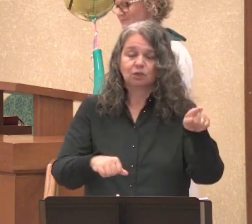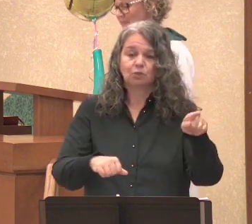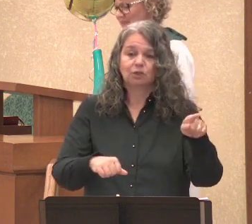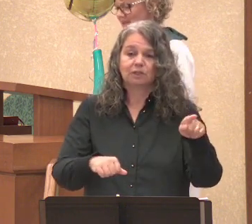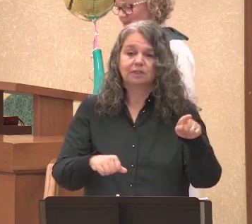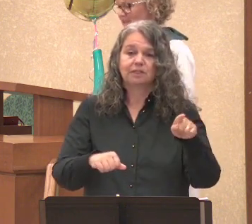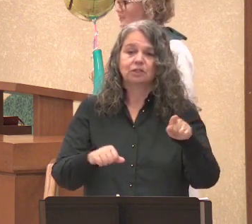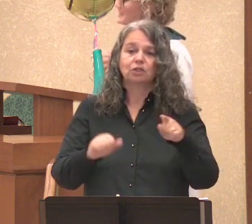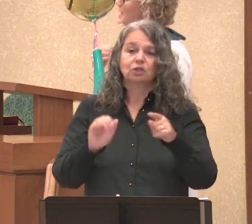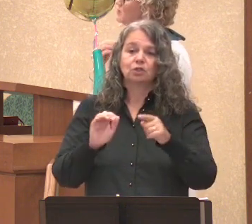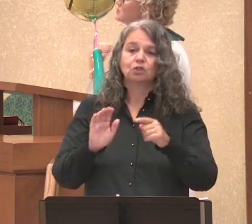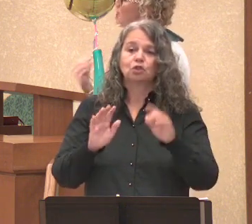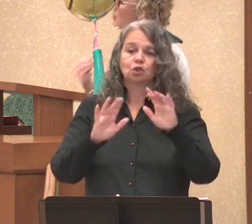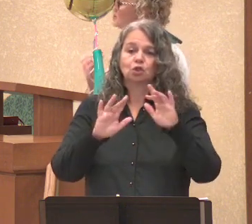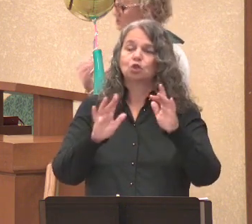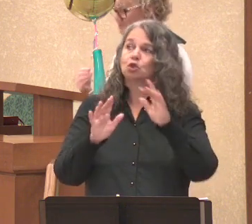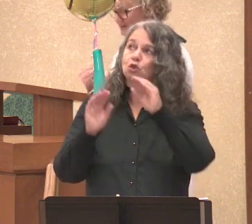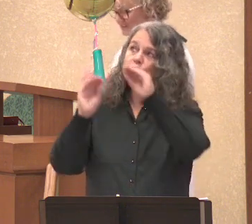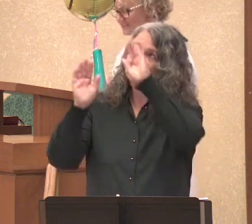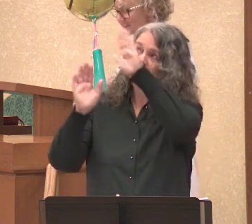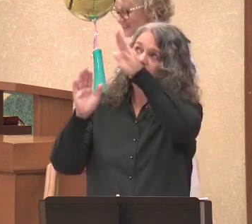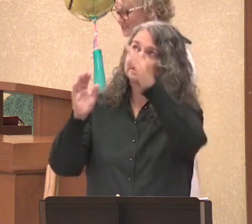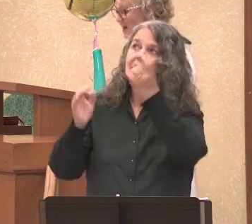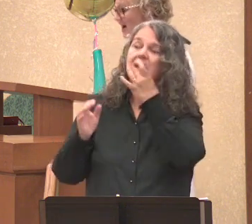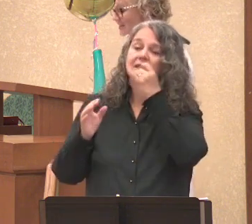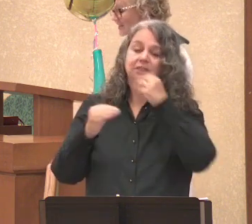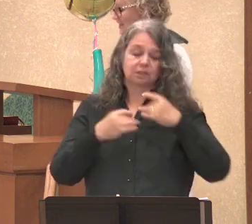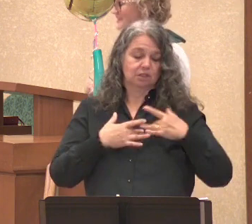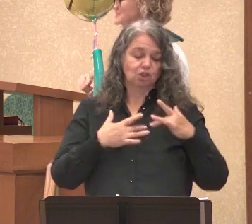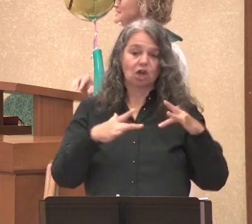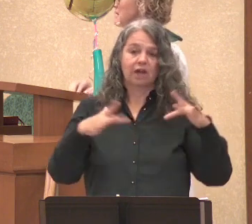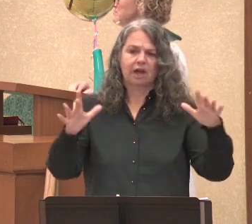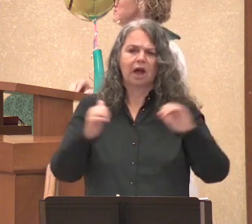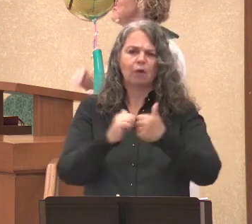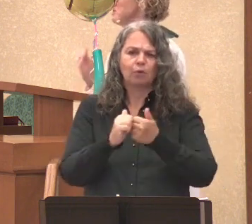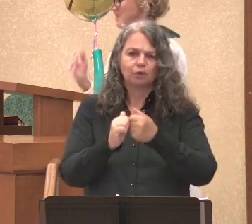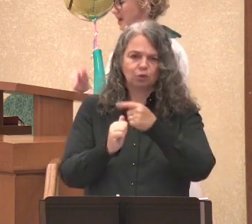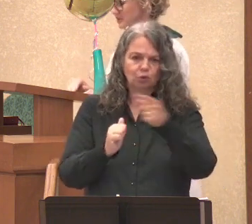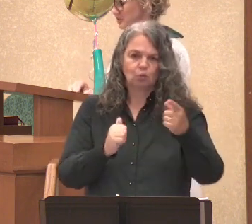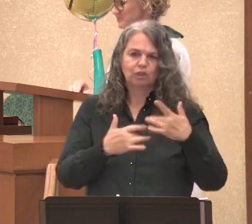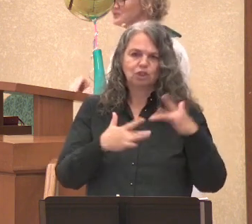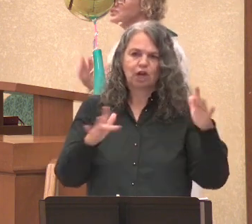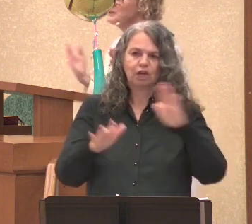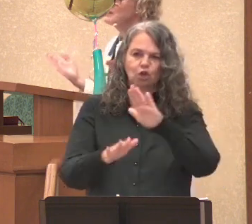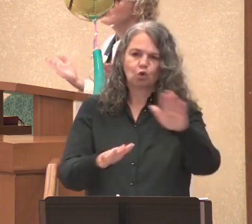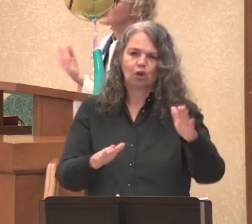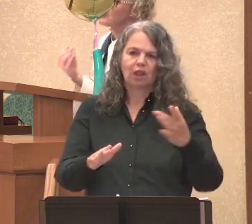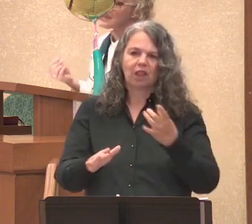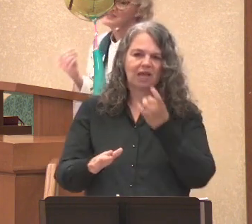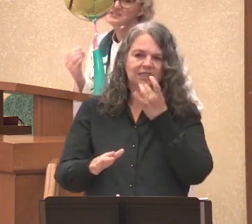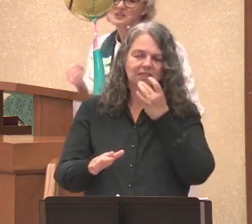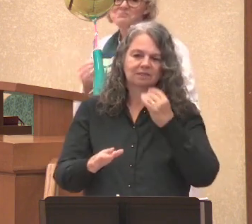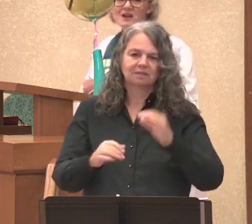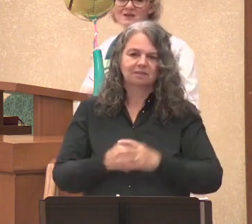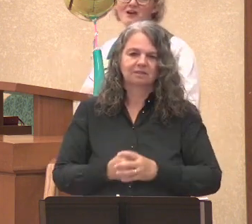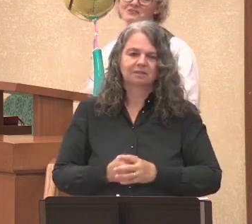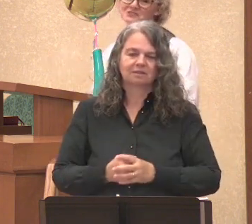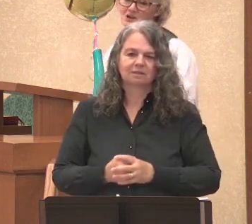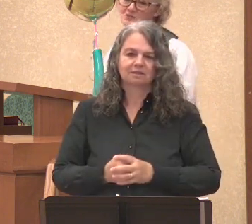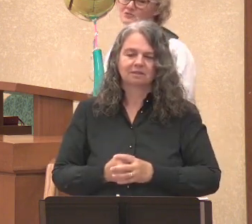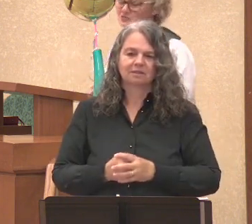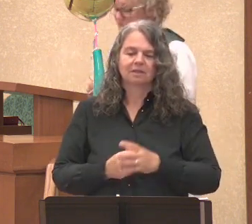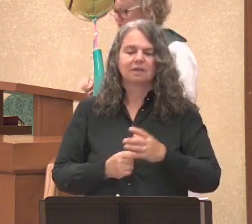Christ? Now, it's always a risk to highlight an example for a pastor because some of us are likely to